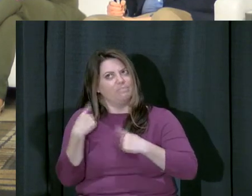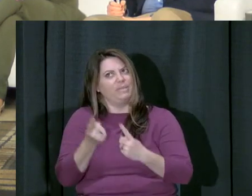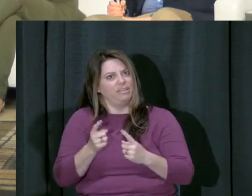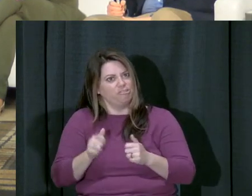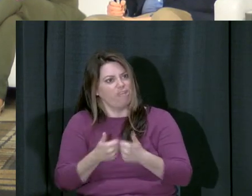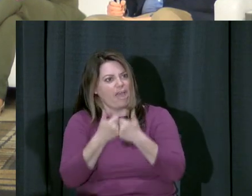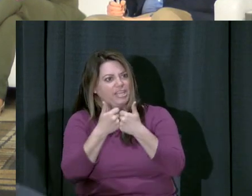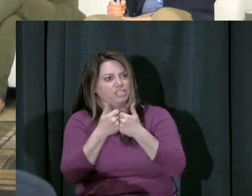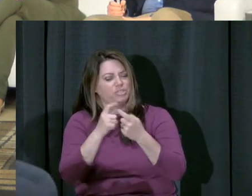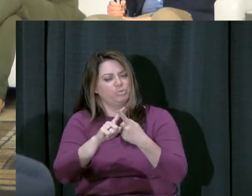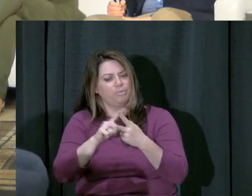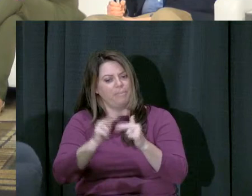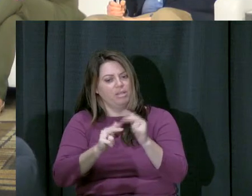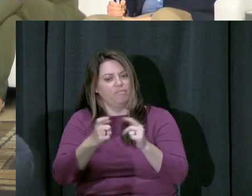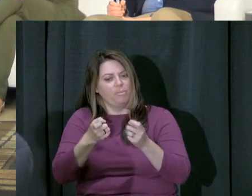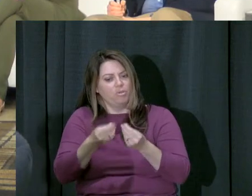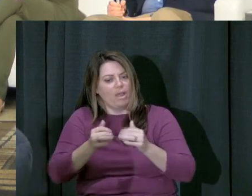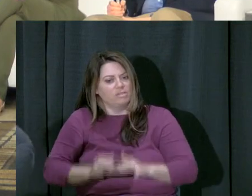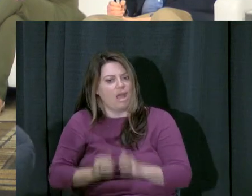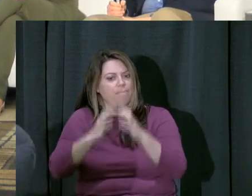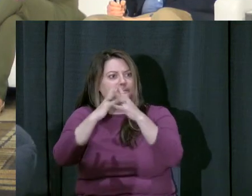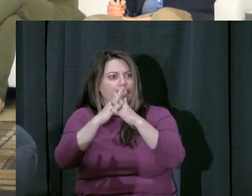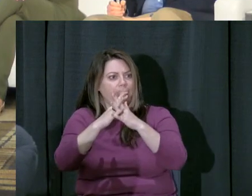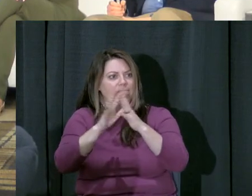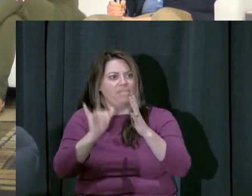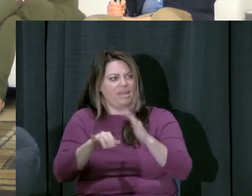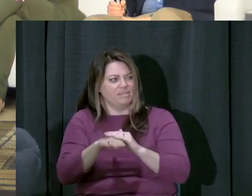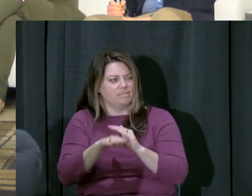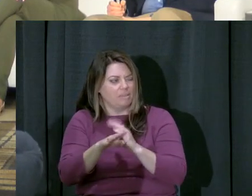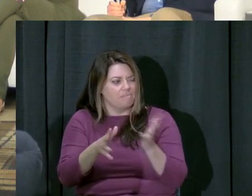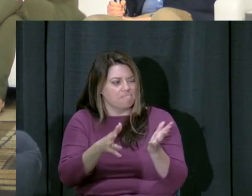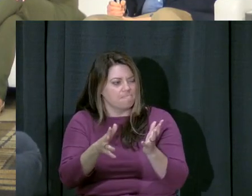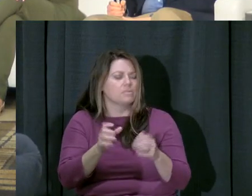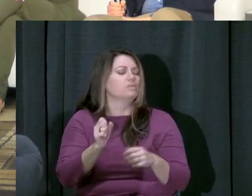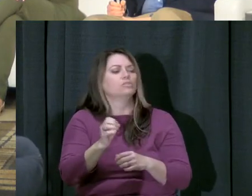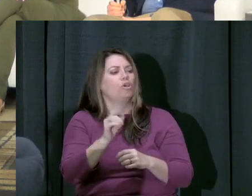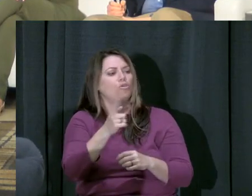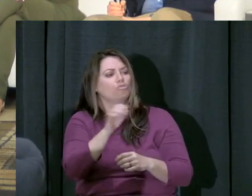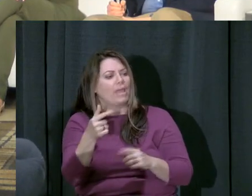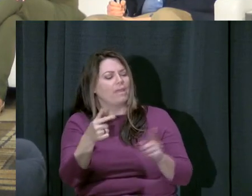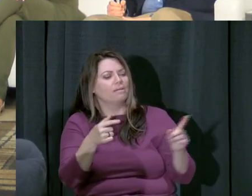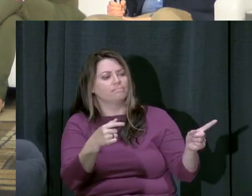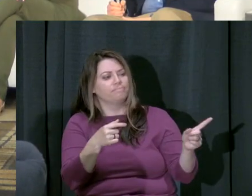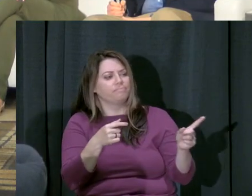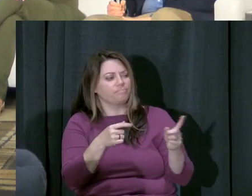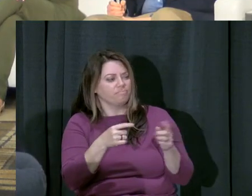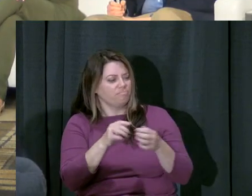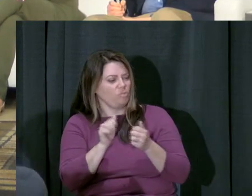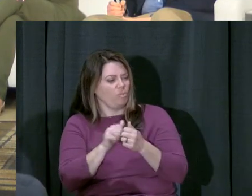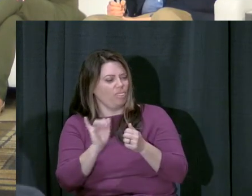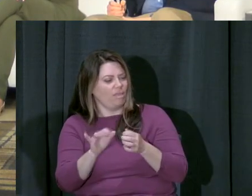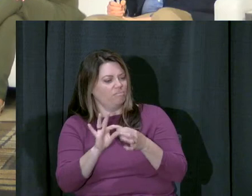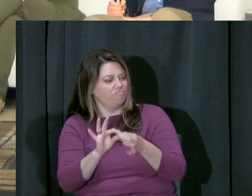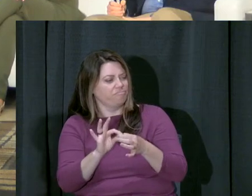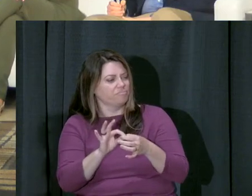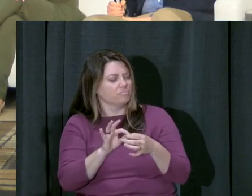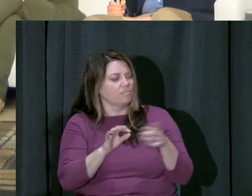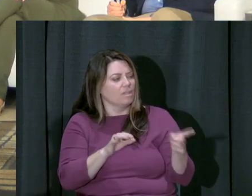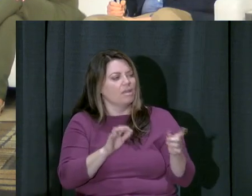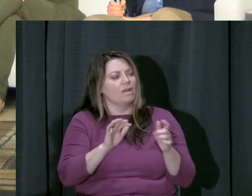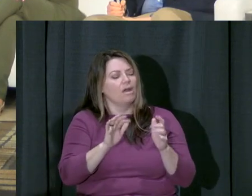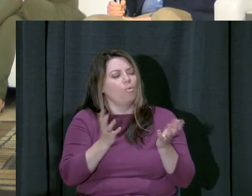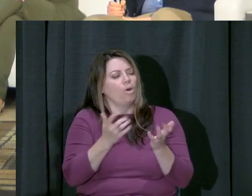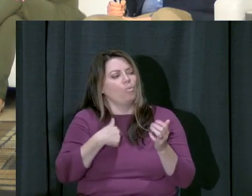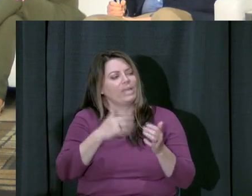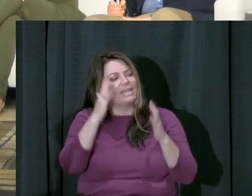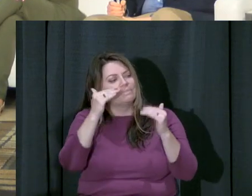to build, from the ground up that accessibility. So, Greg, along those lines, what can we expect